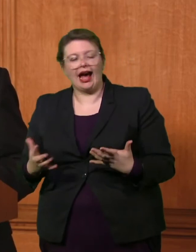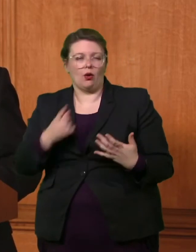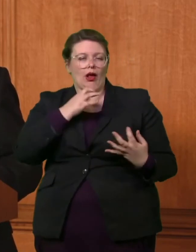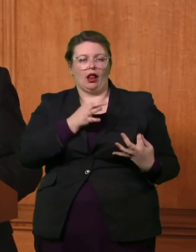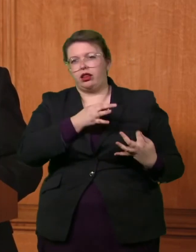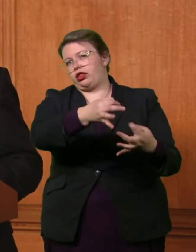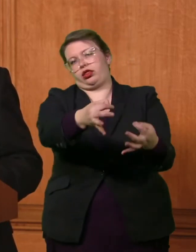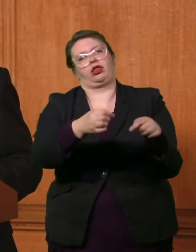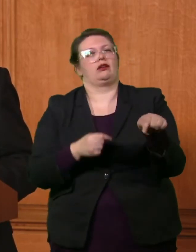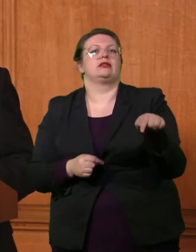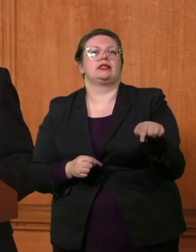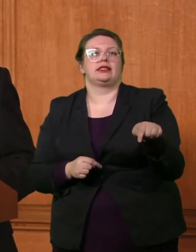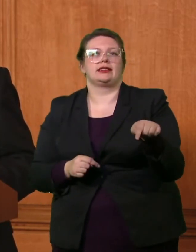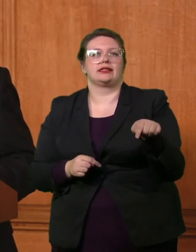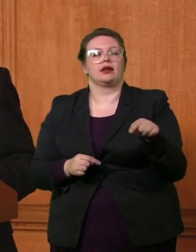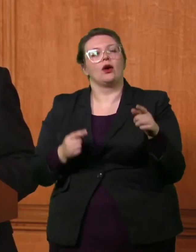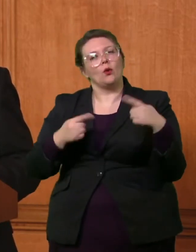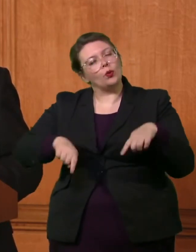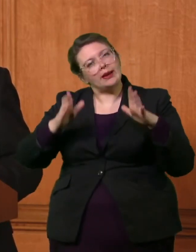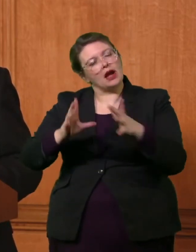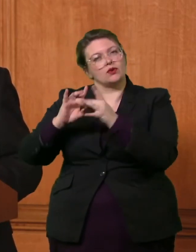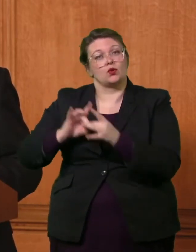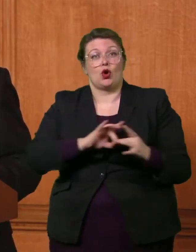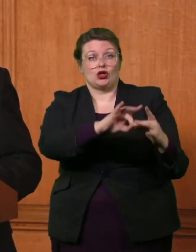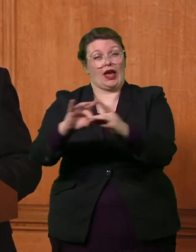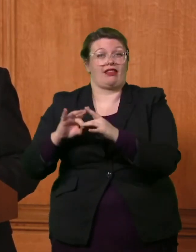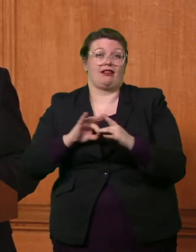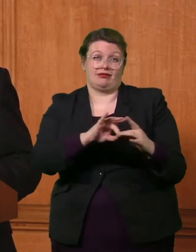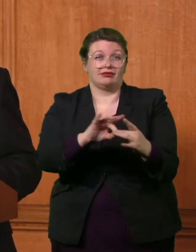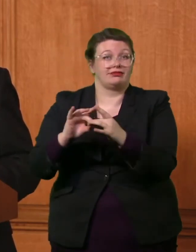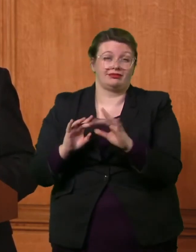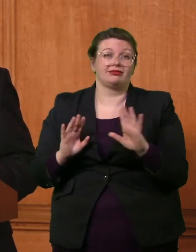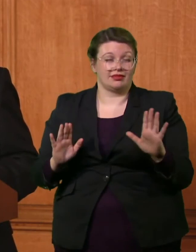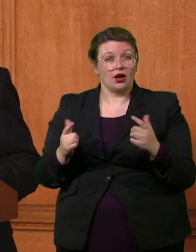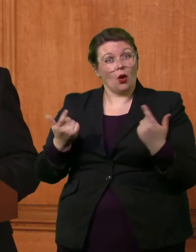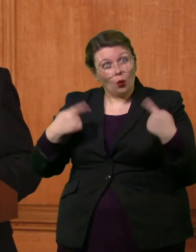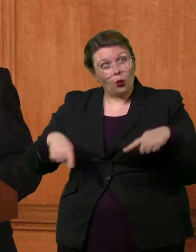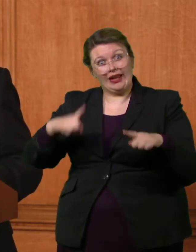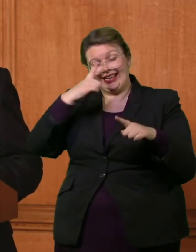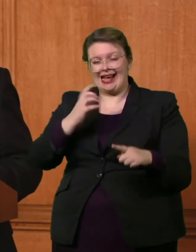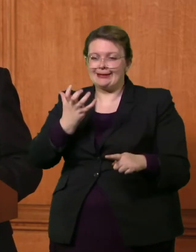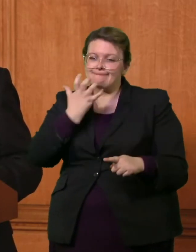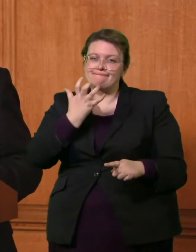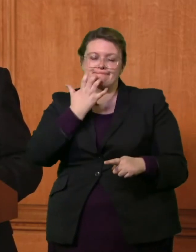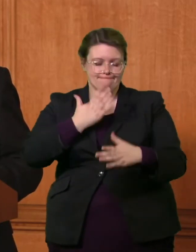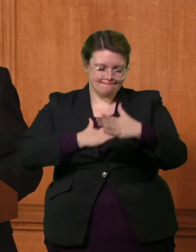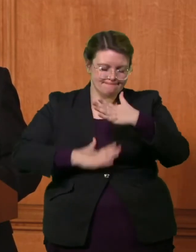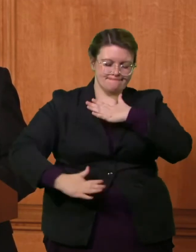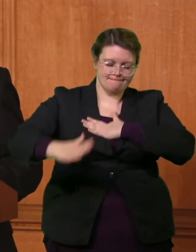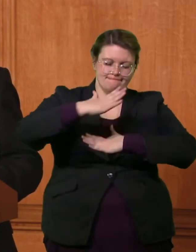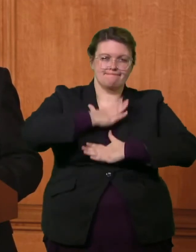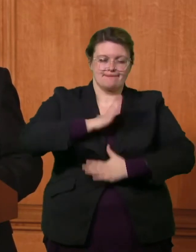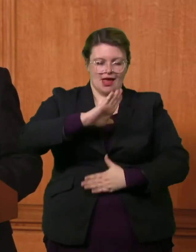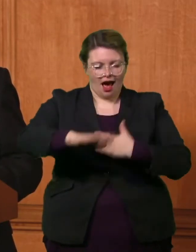us whether we can hold our nerve and see this through properly to the end of the roadmap,